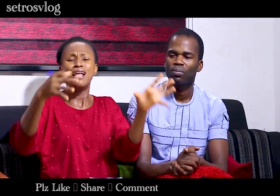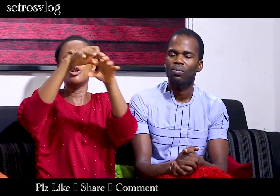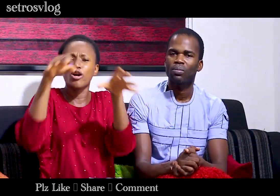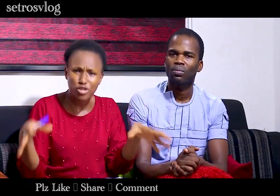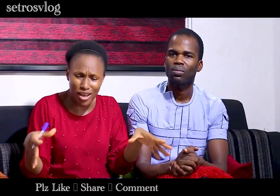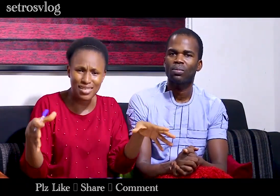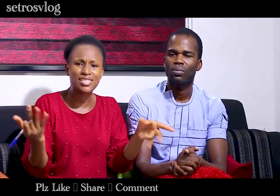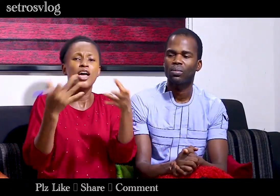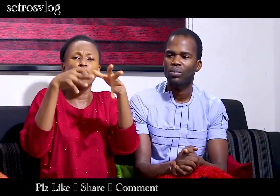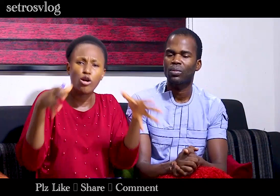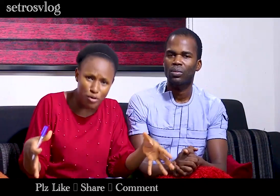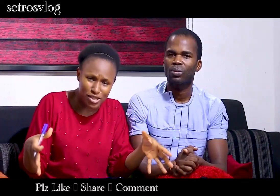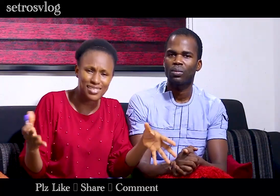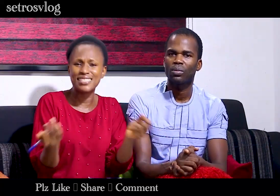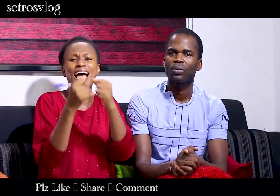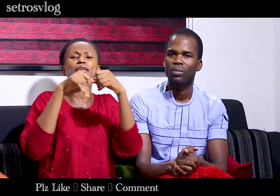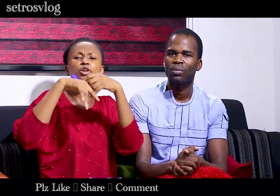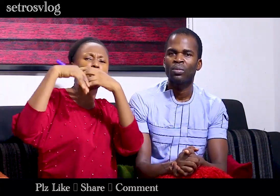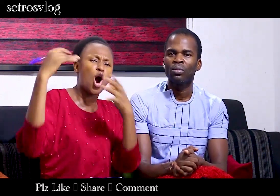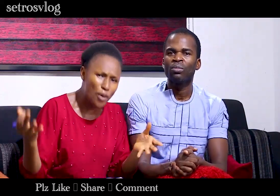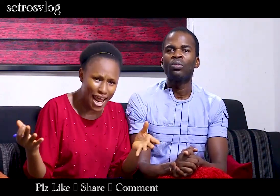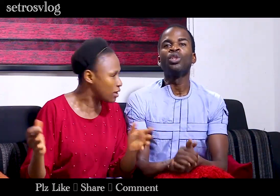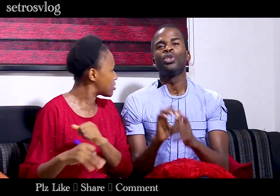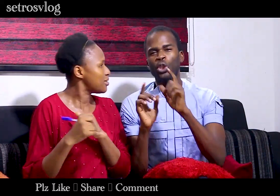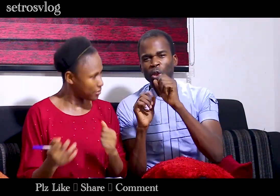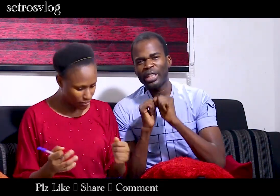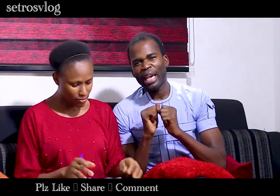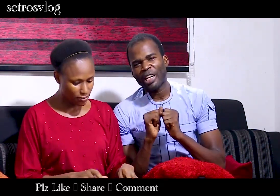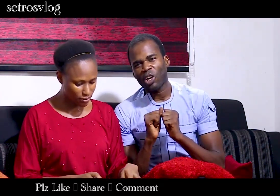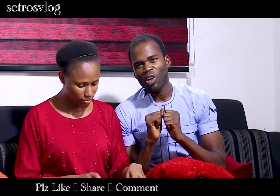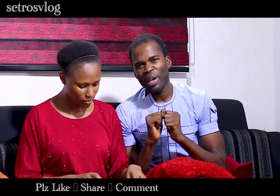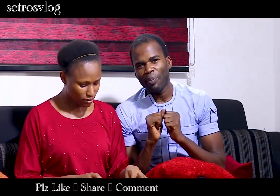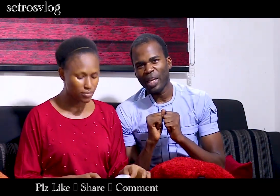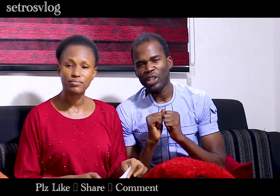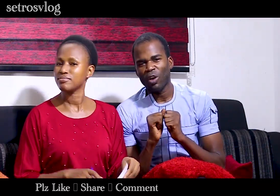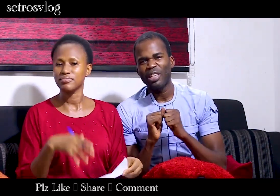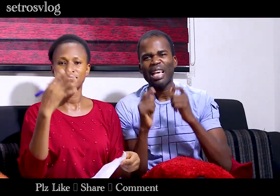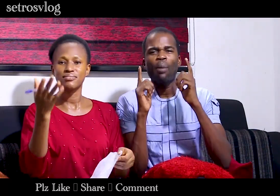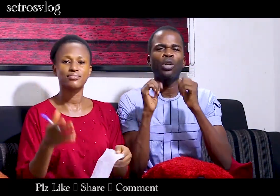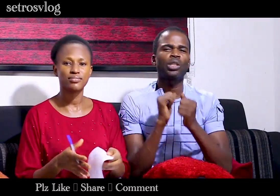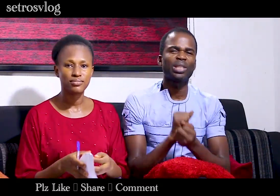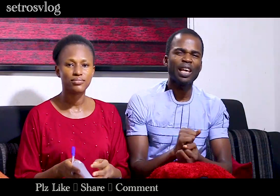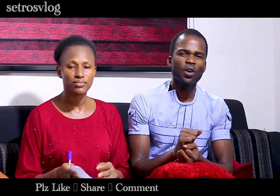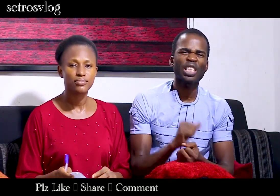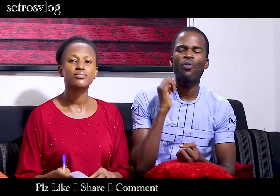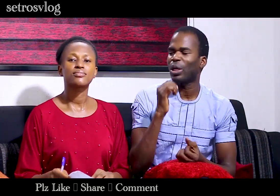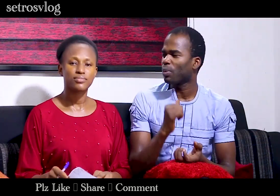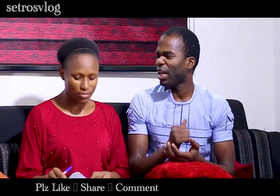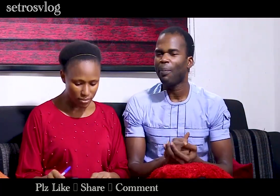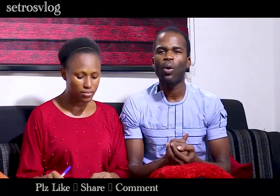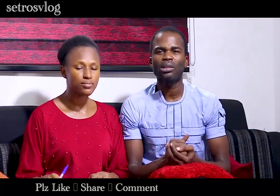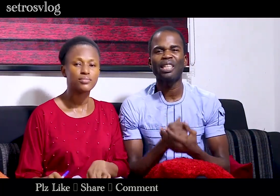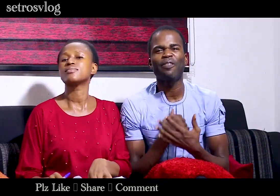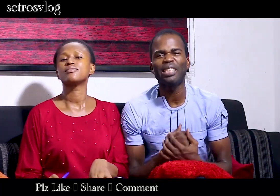it. Local sources, local resources, and you're not going out. Do you know the economic implication of this? How much it will save us if we are to